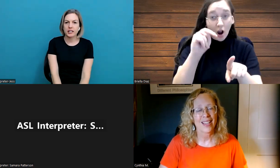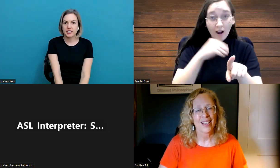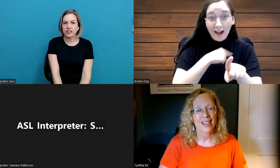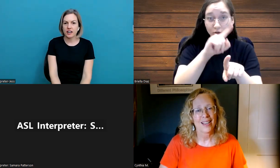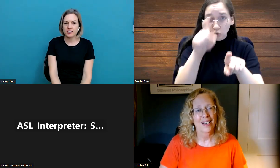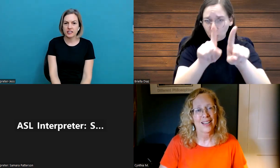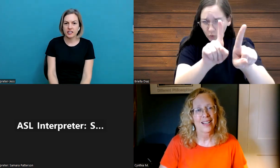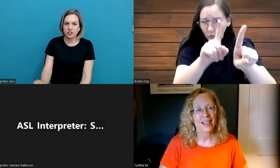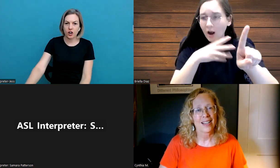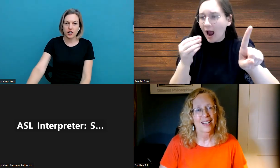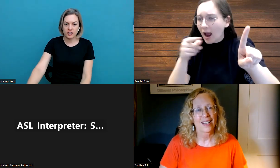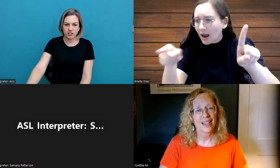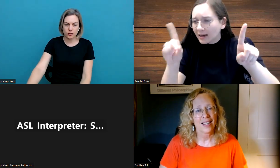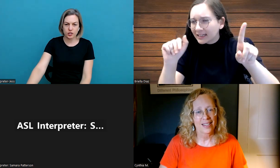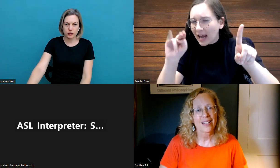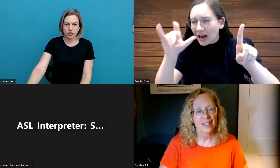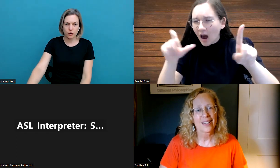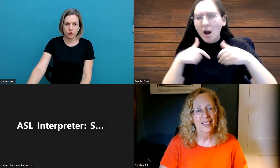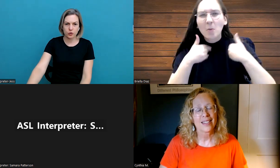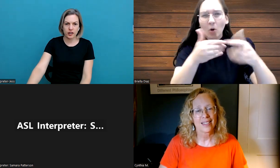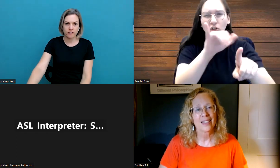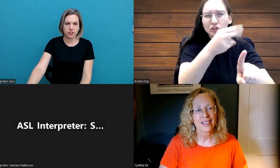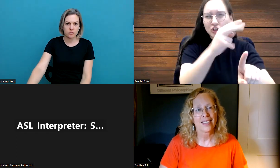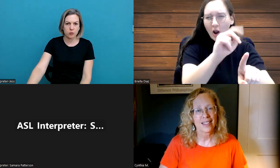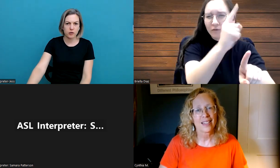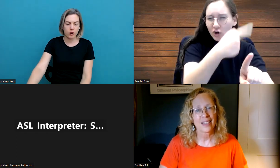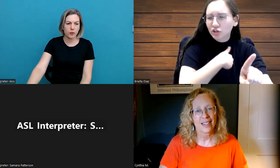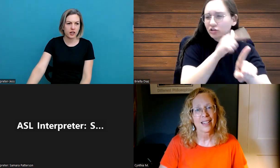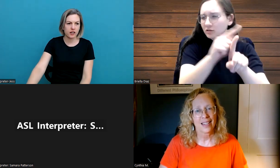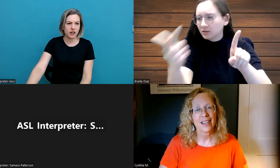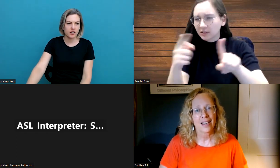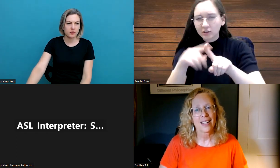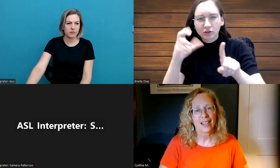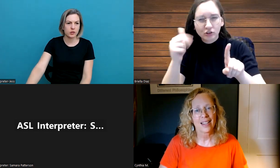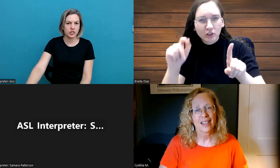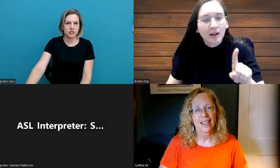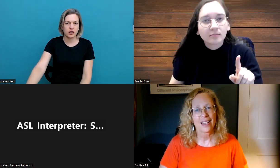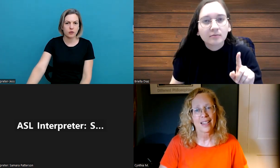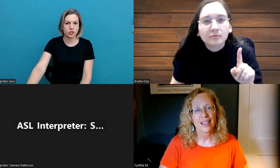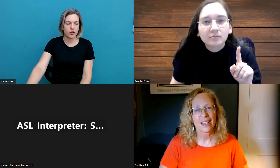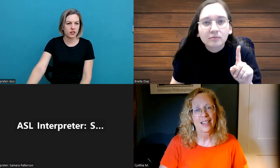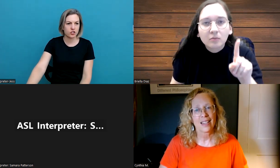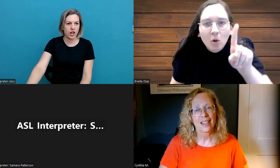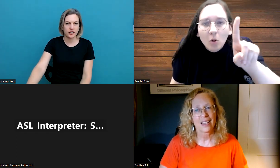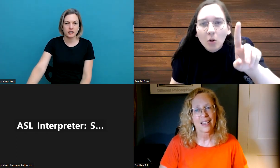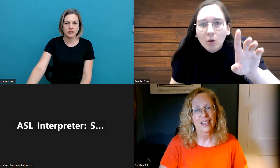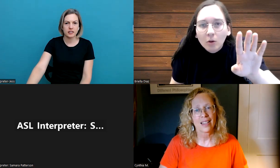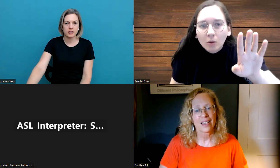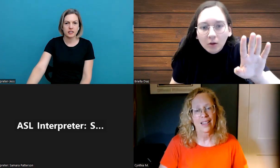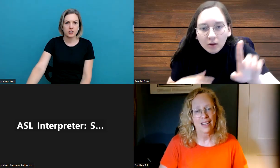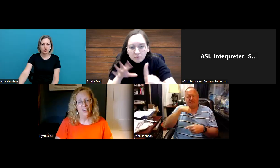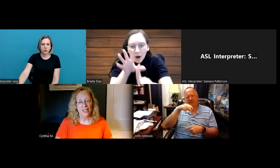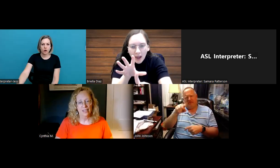Okay, Briella here. I see John. He has a question. I'm just going to hold you there for just a moment while we see what's going on in the chat